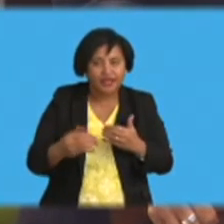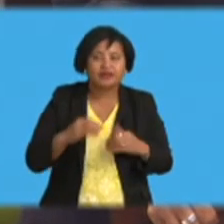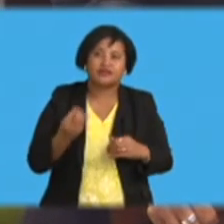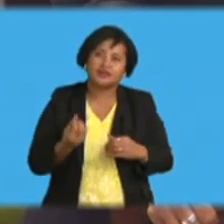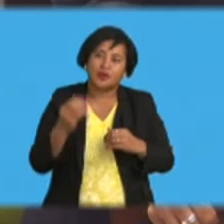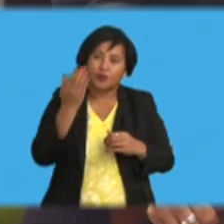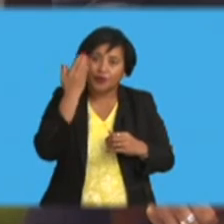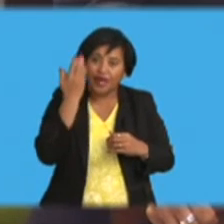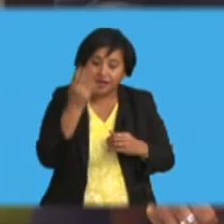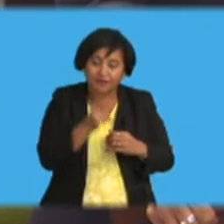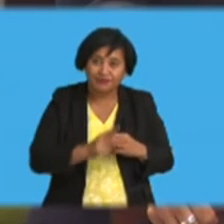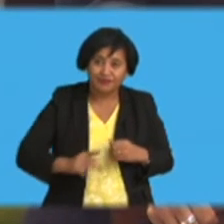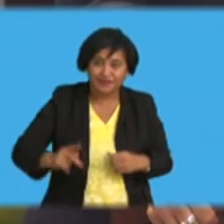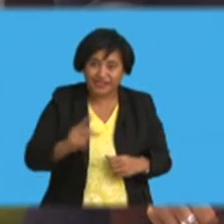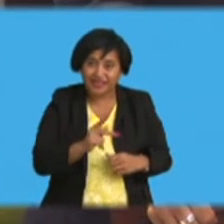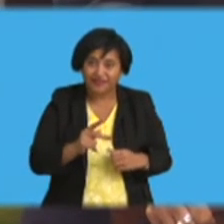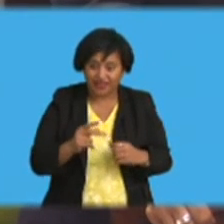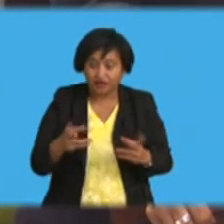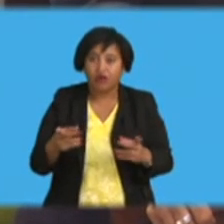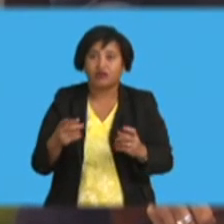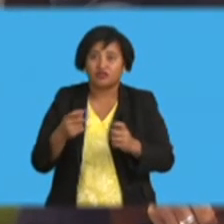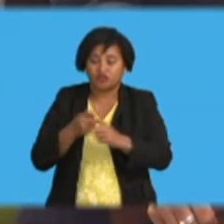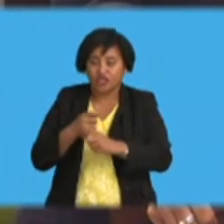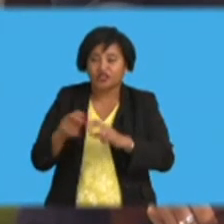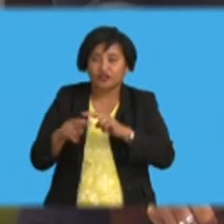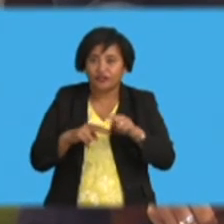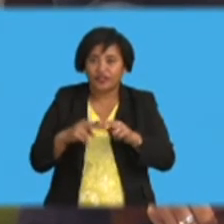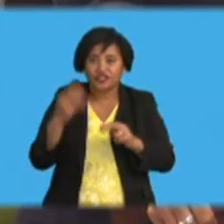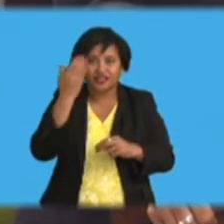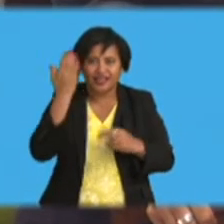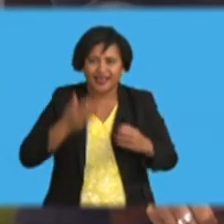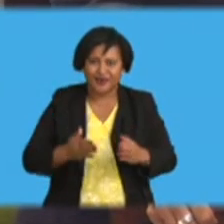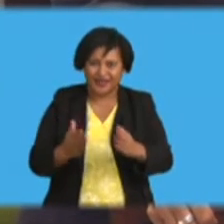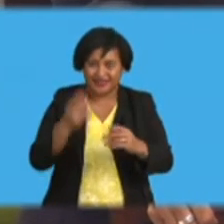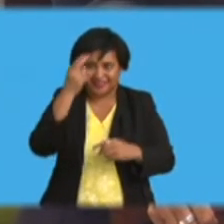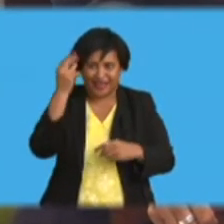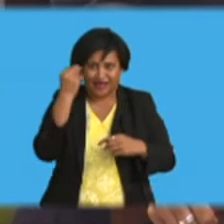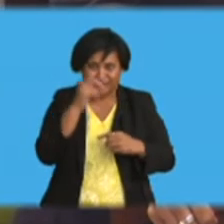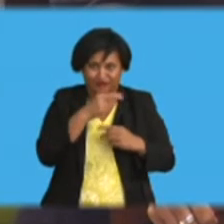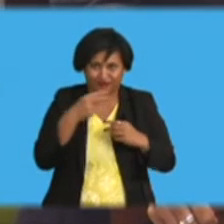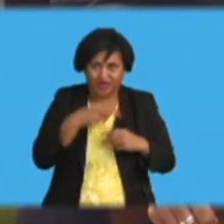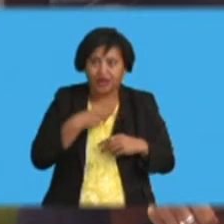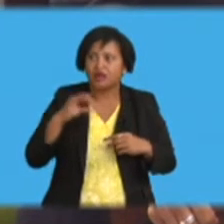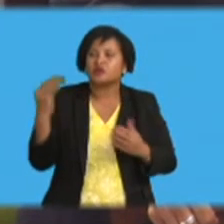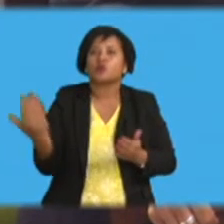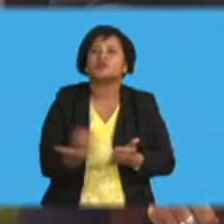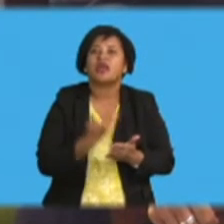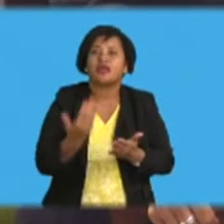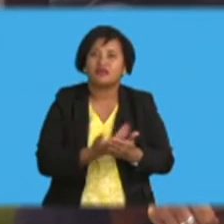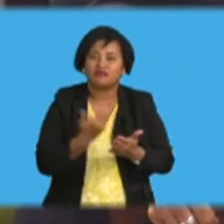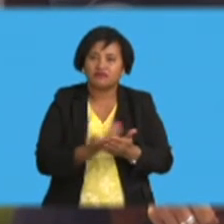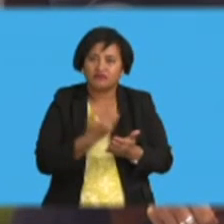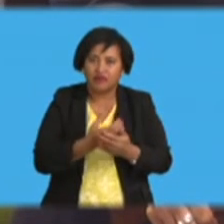in 2013 for Fiji Airways, coinciding with the rebranding of the national carrier to Fiji Airways, has saved the company millions of dollars, with